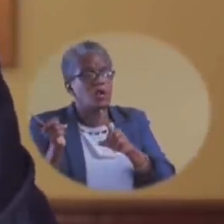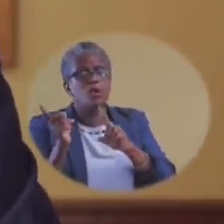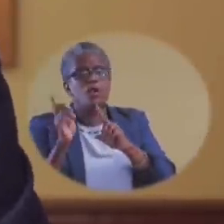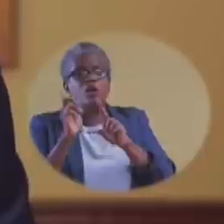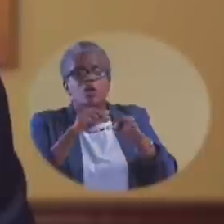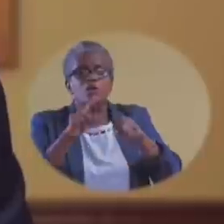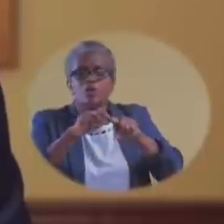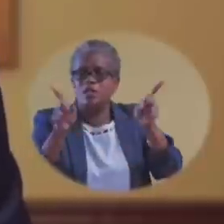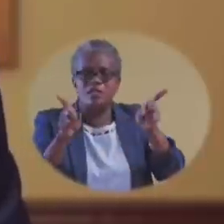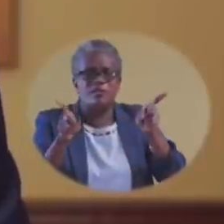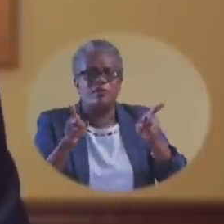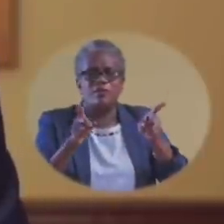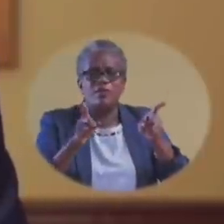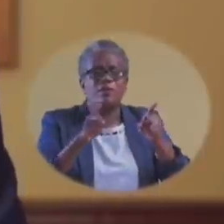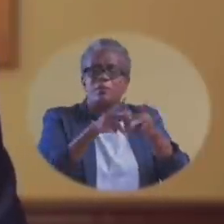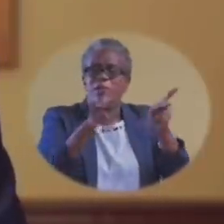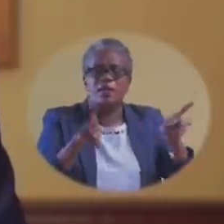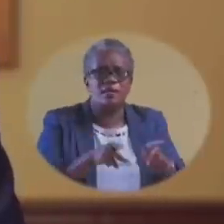Let us pray.